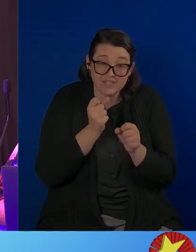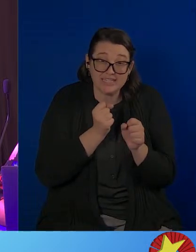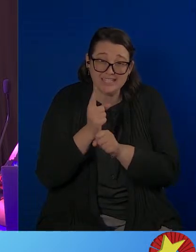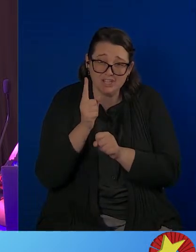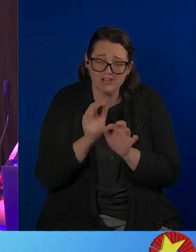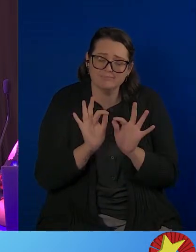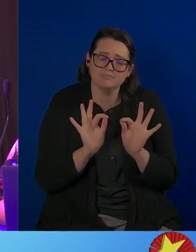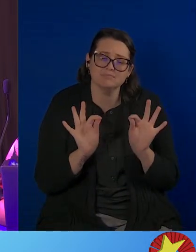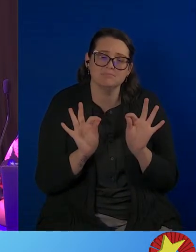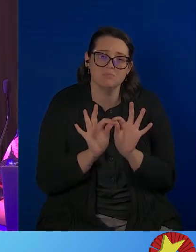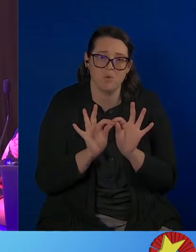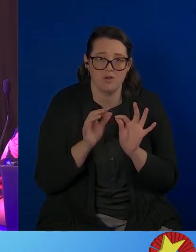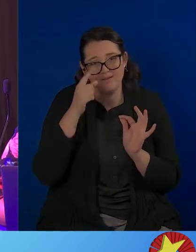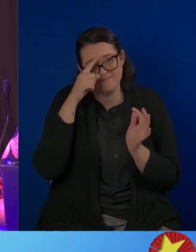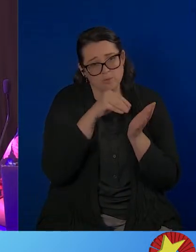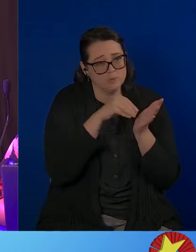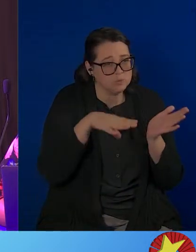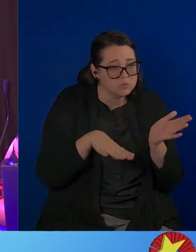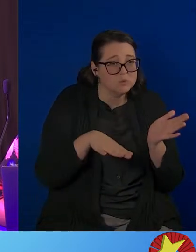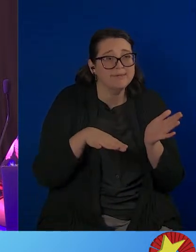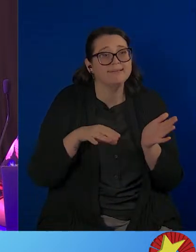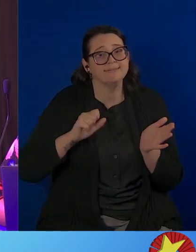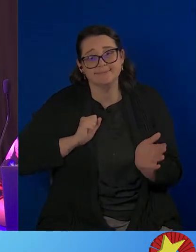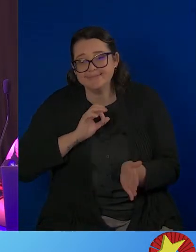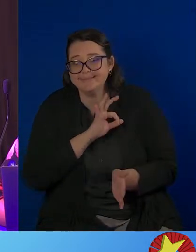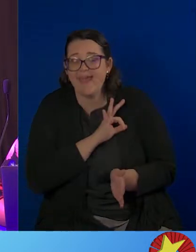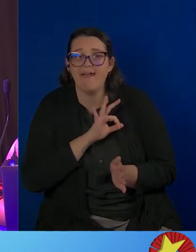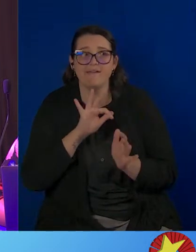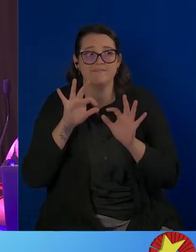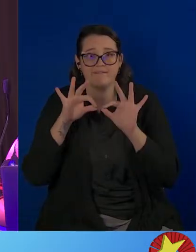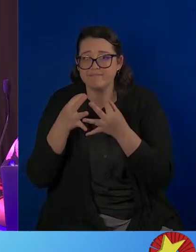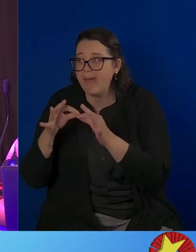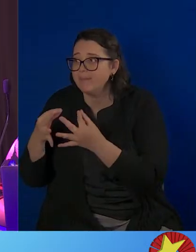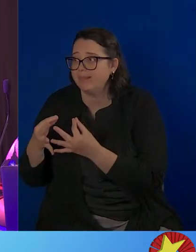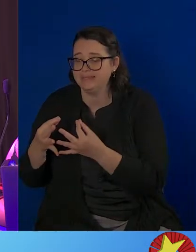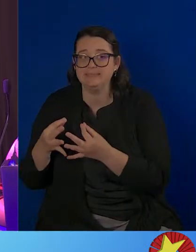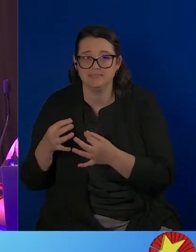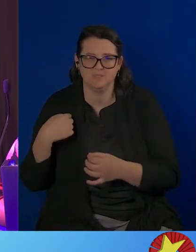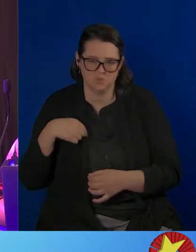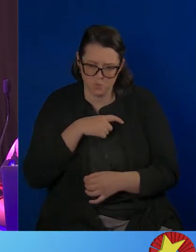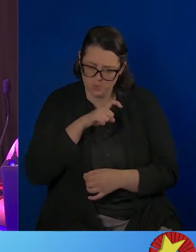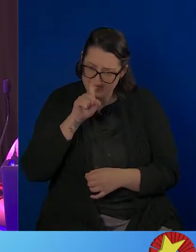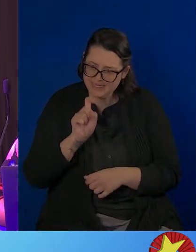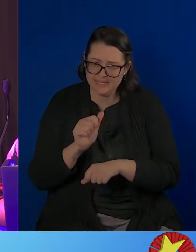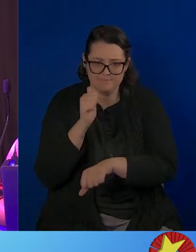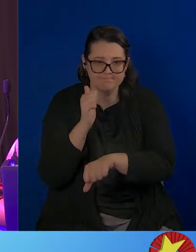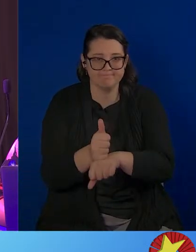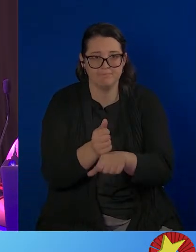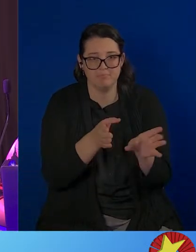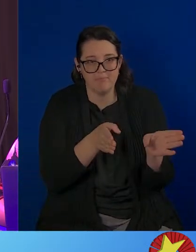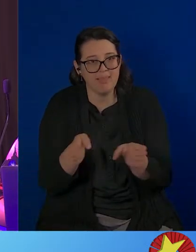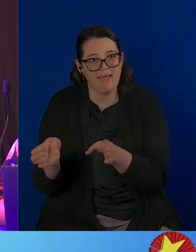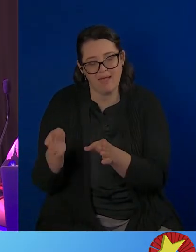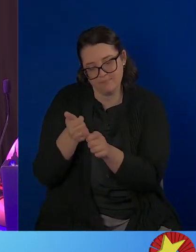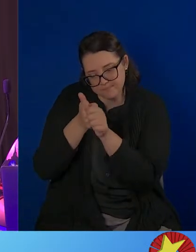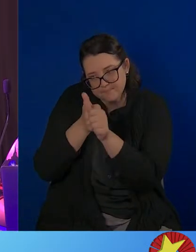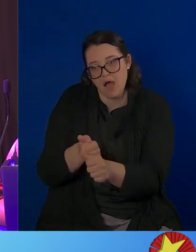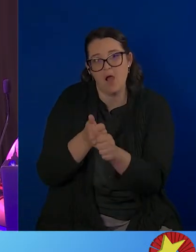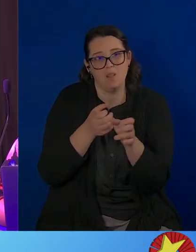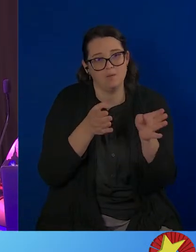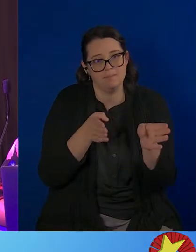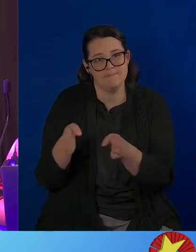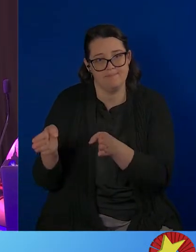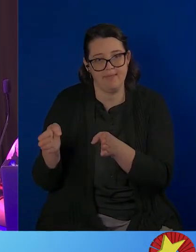our staff. So we need to make sure that we have a plan and that we're keeping with that plan and we're doing